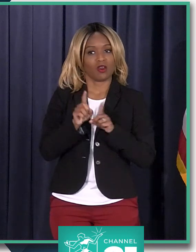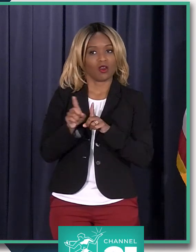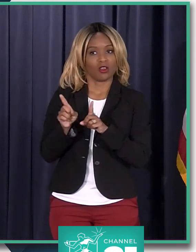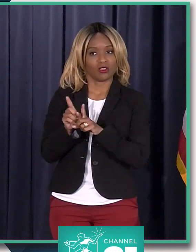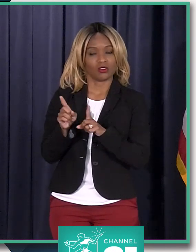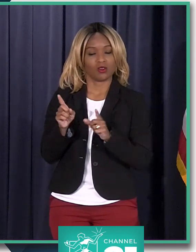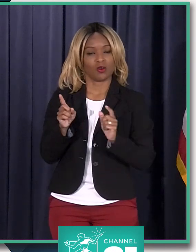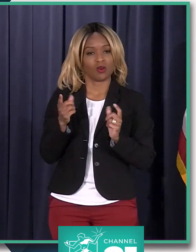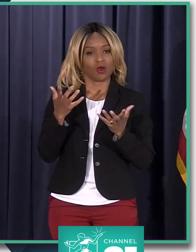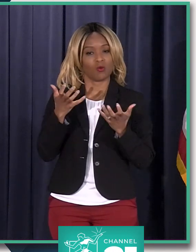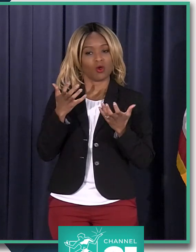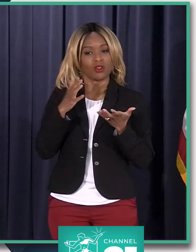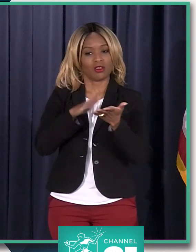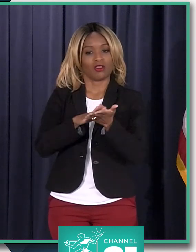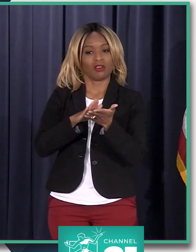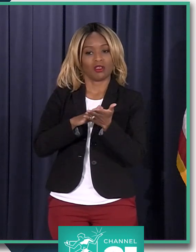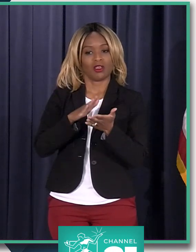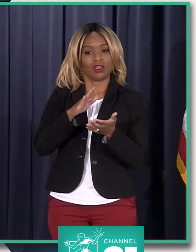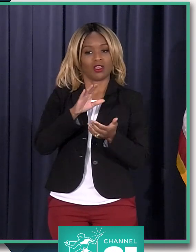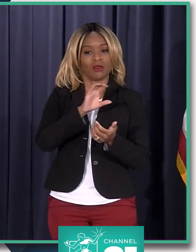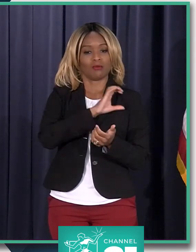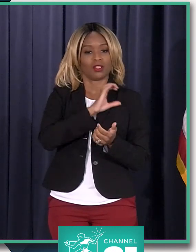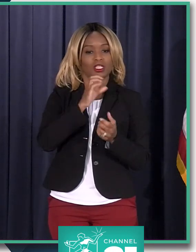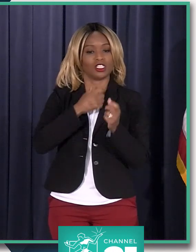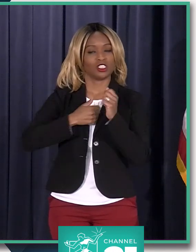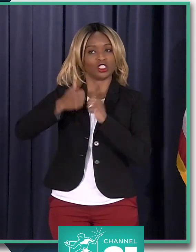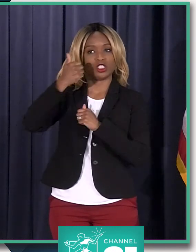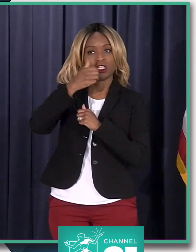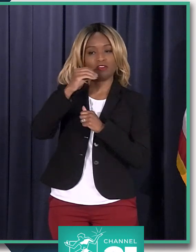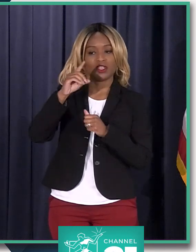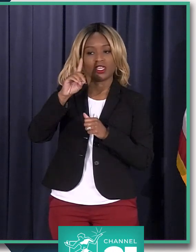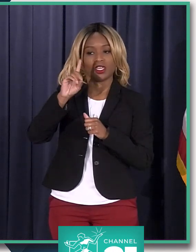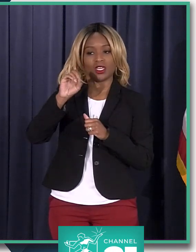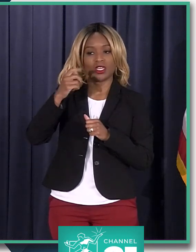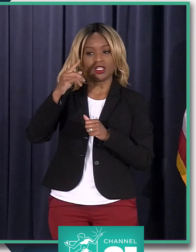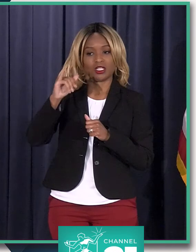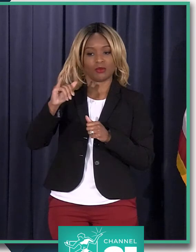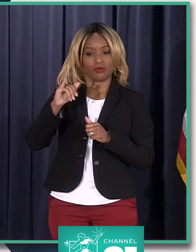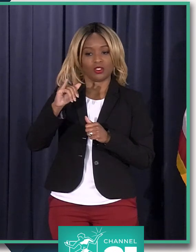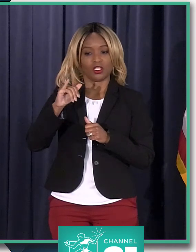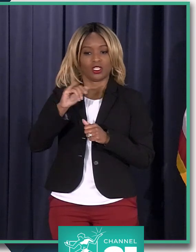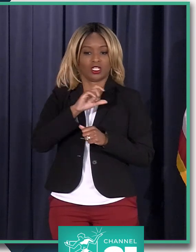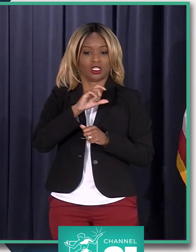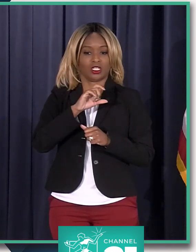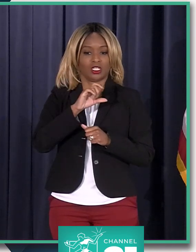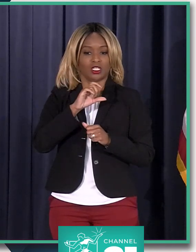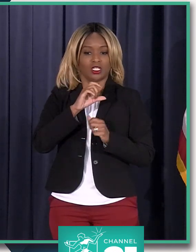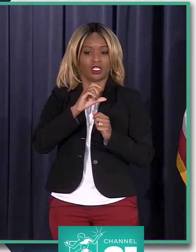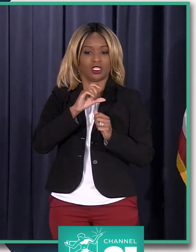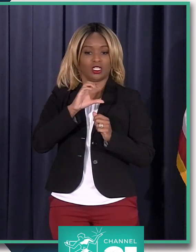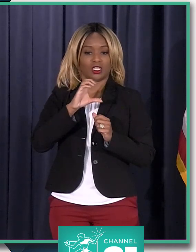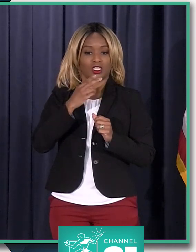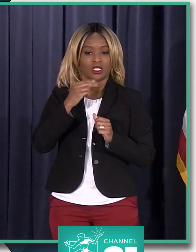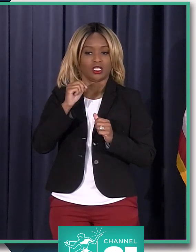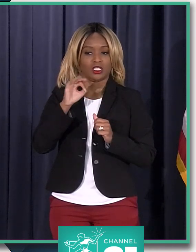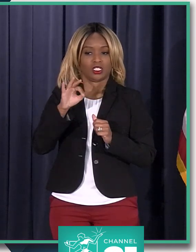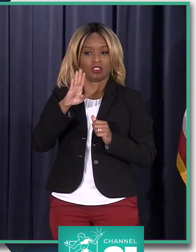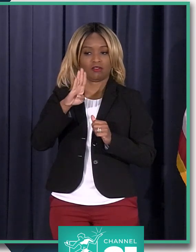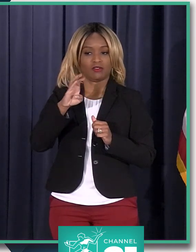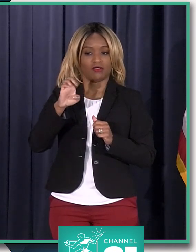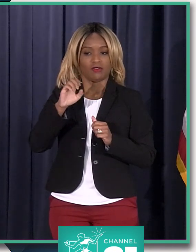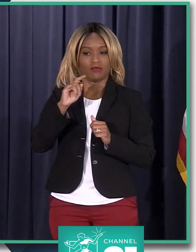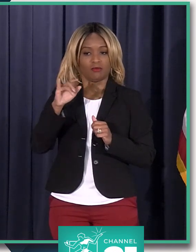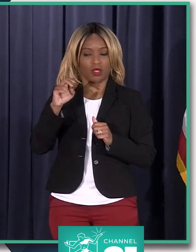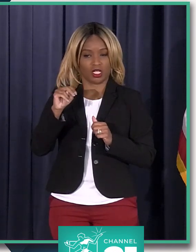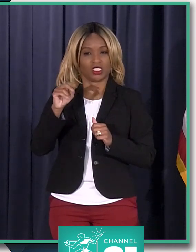also, I want to commend the chief and Deputy Chief Bedison for the things that they do, because I do a lot of things with them in making